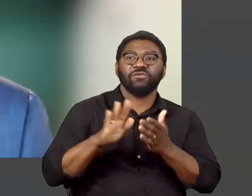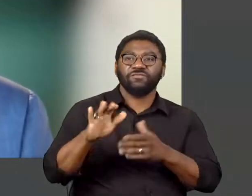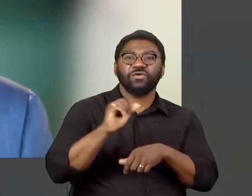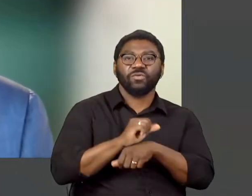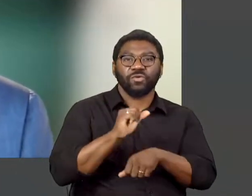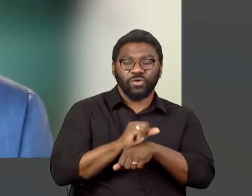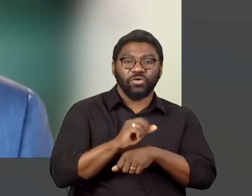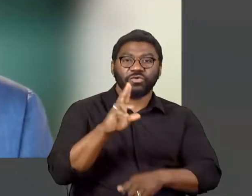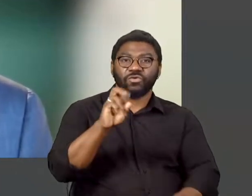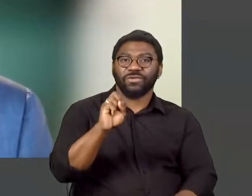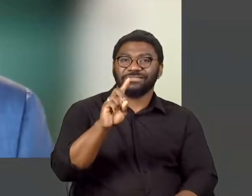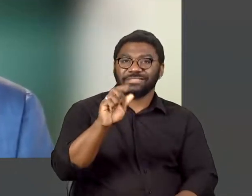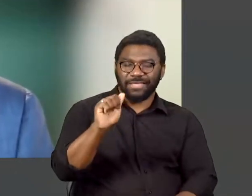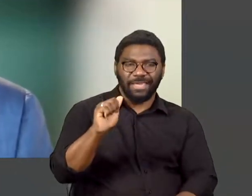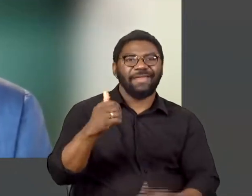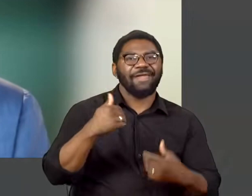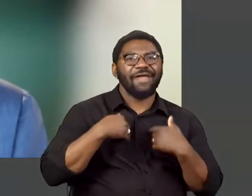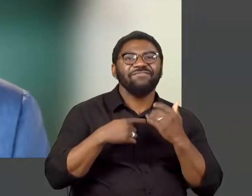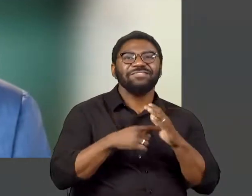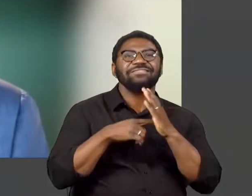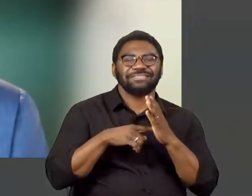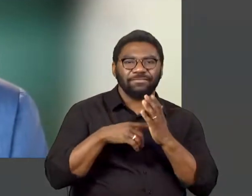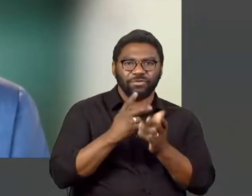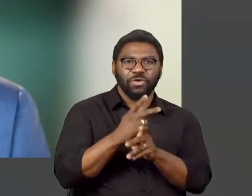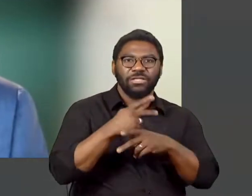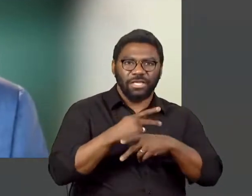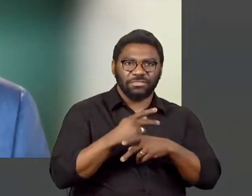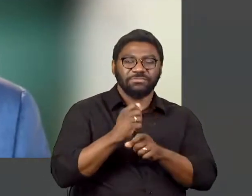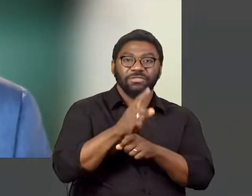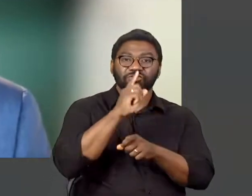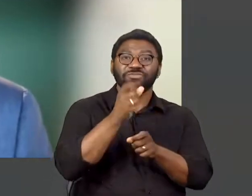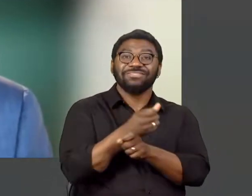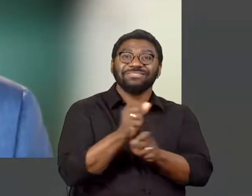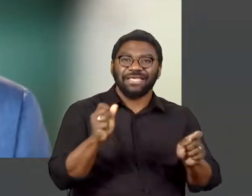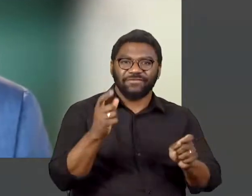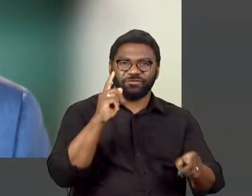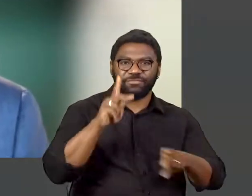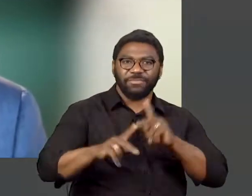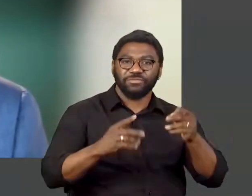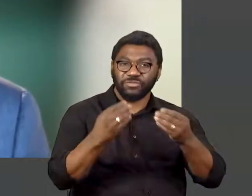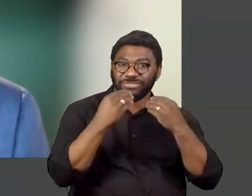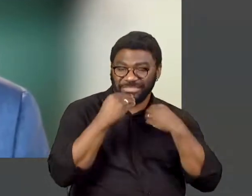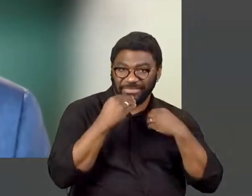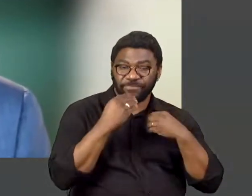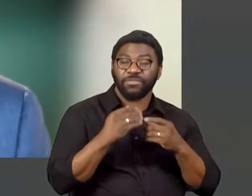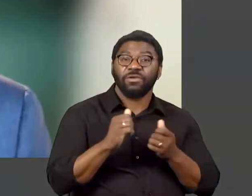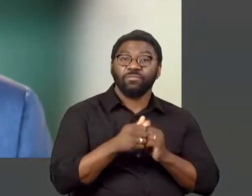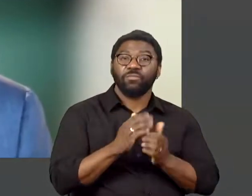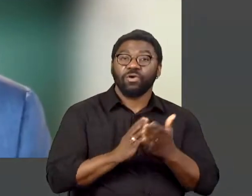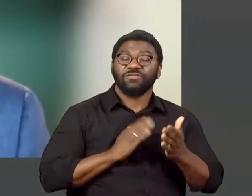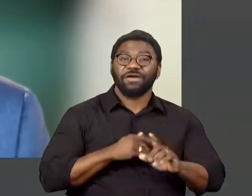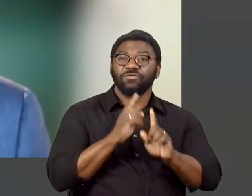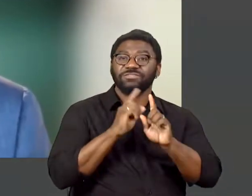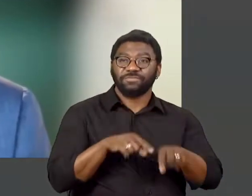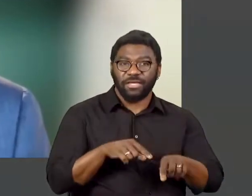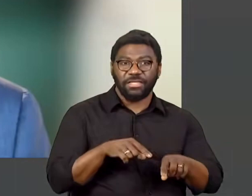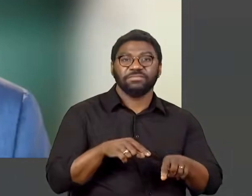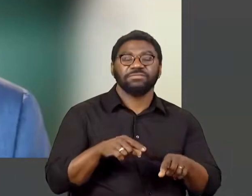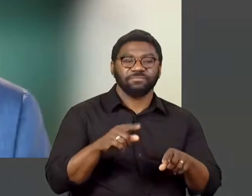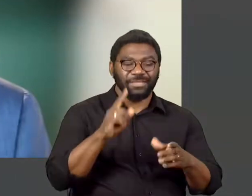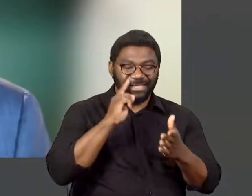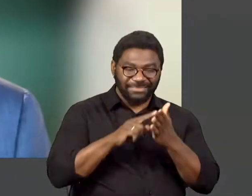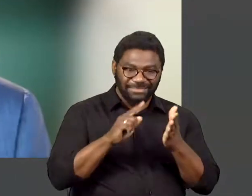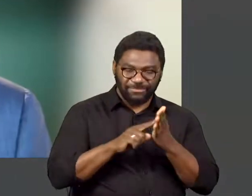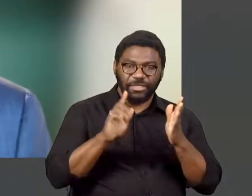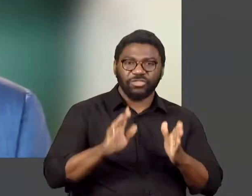routinely sample products to make certain they are safe for people to eat. As part of USDA's response to HPAL, inspectors have conducted